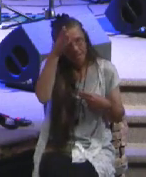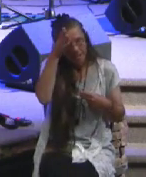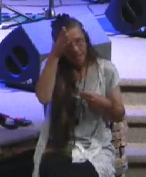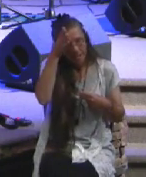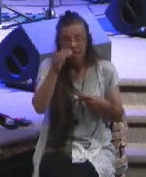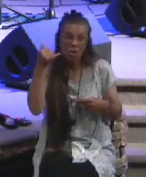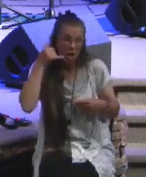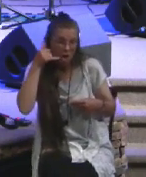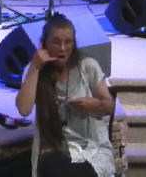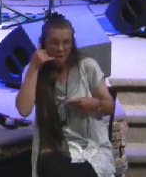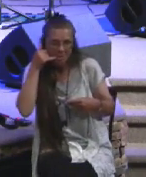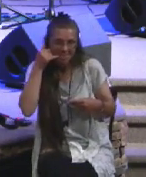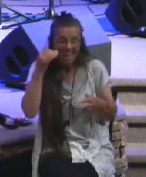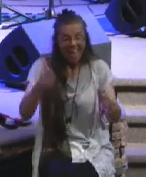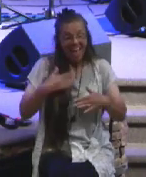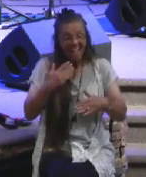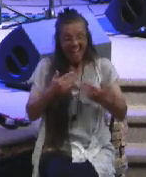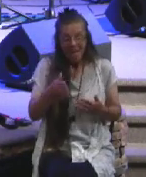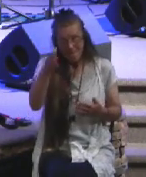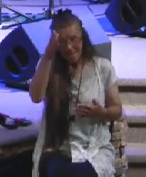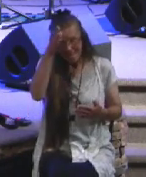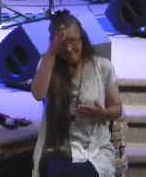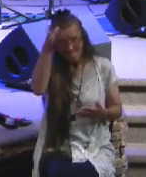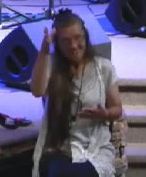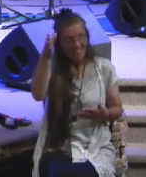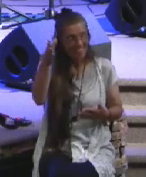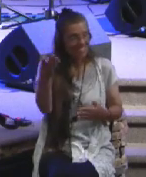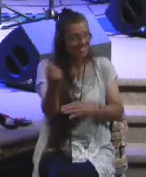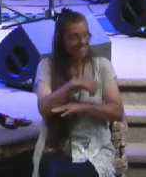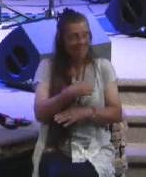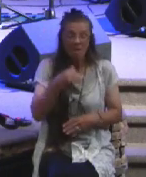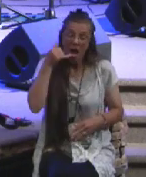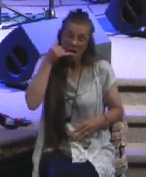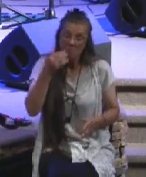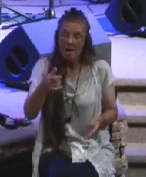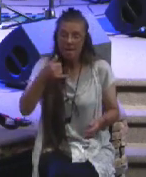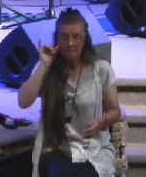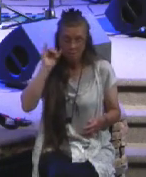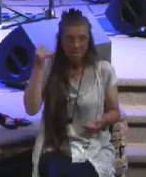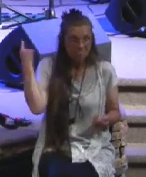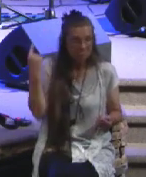call them and tell them, Happy Father's Day, please do so. I called mine yesterday.